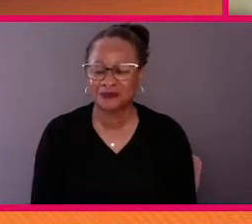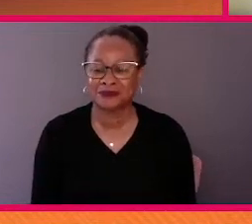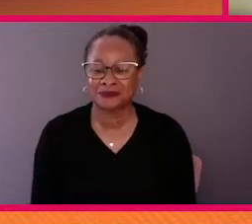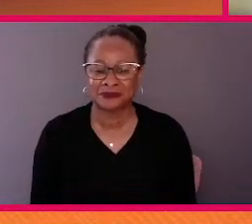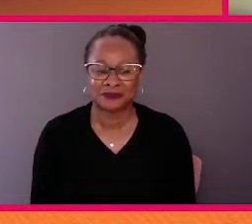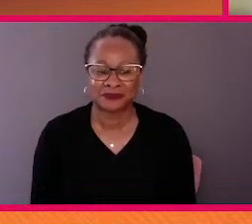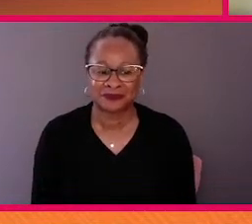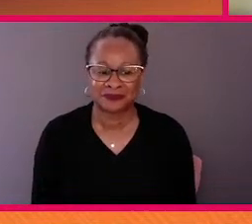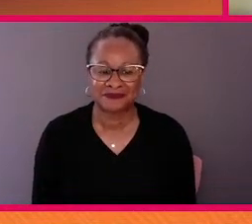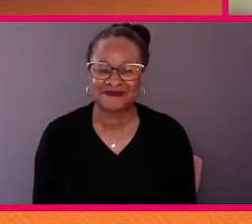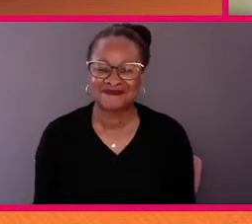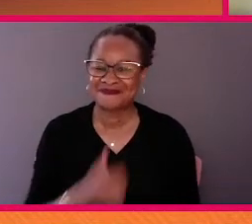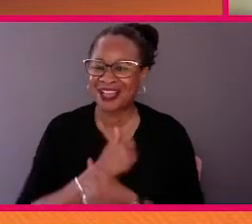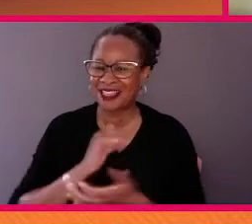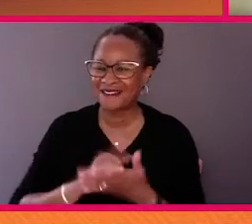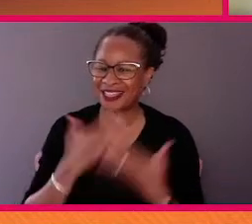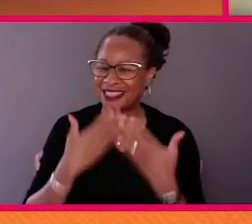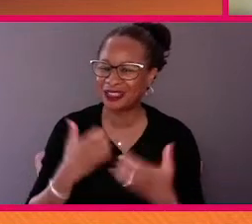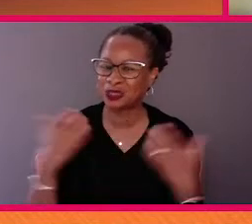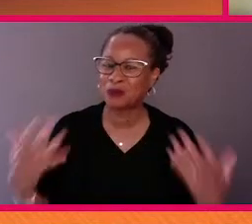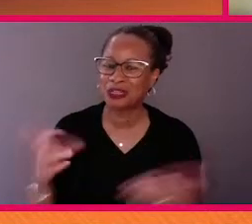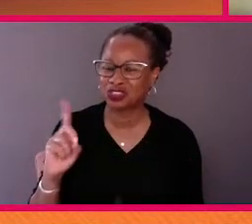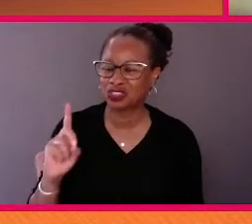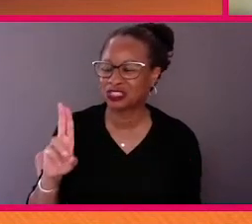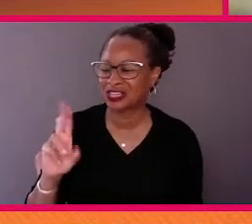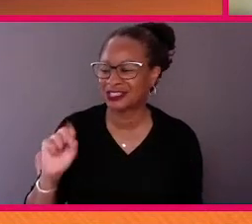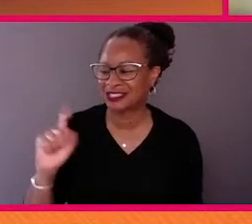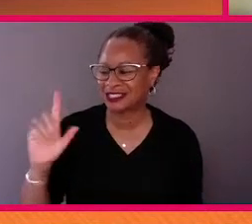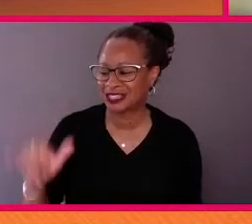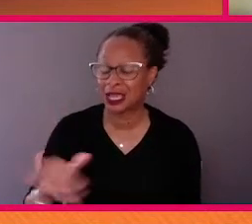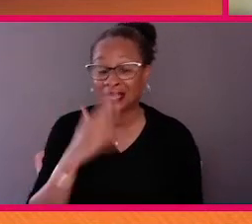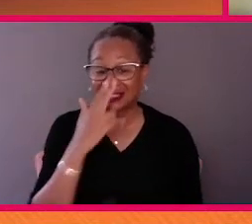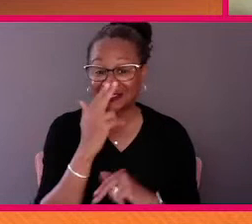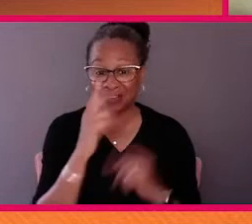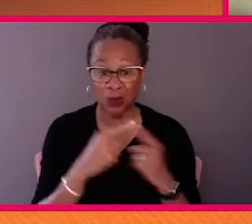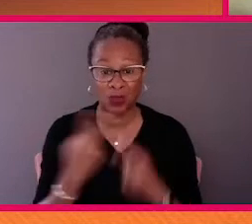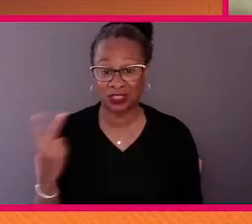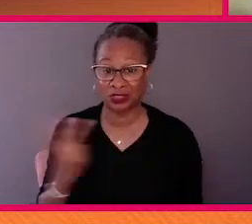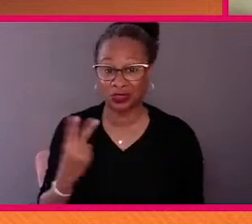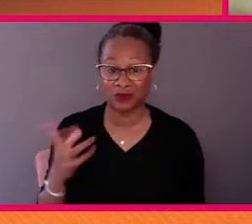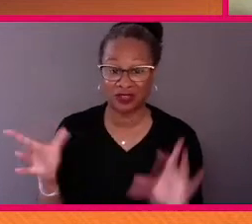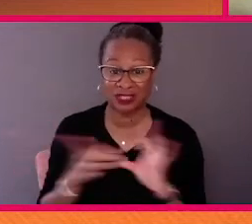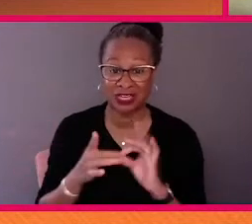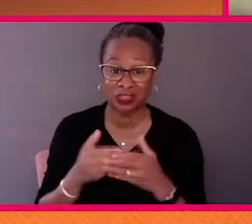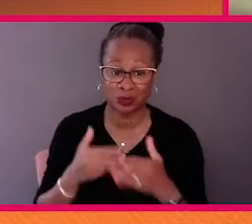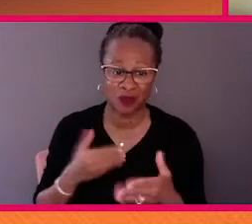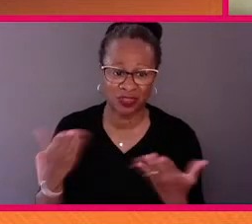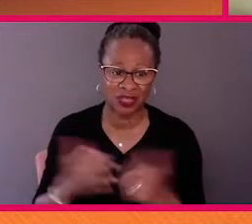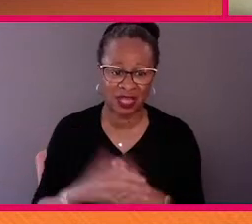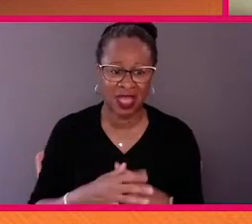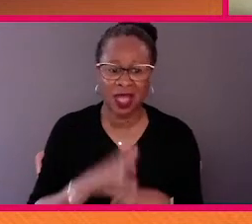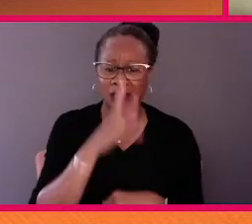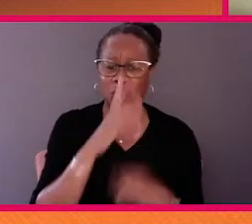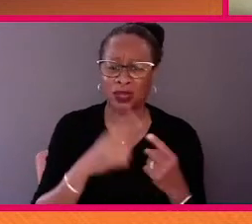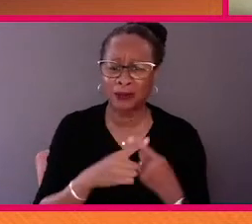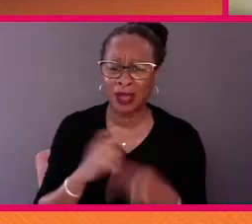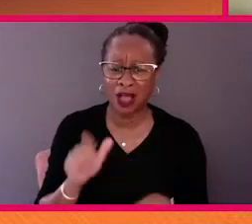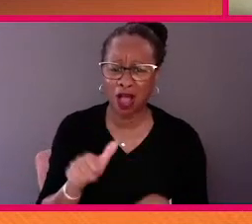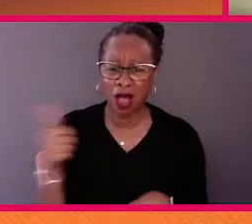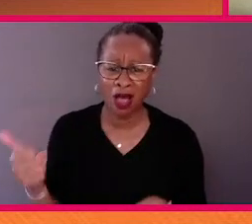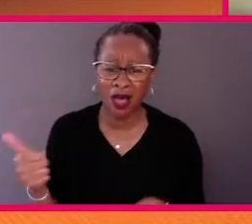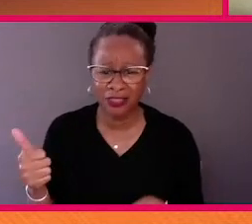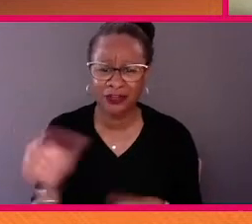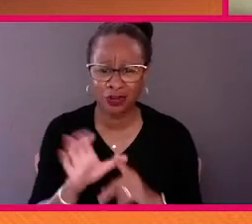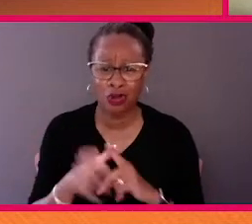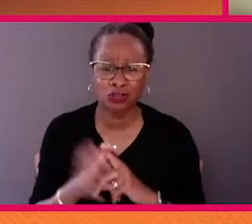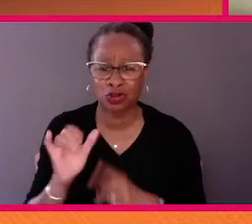I love that. Thank you so much, Dusty. It's really funny when you and I connected before this, it was like, are we talking about other cultural icons